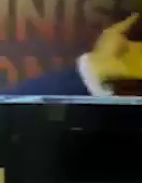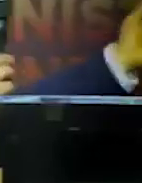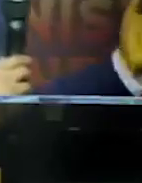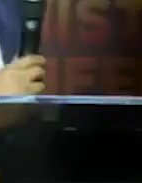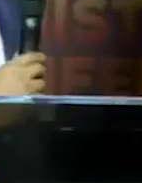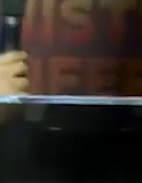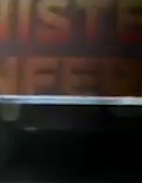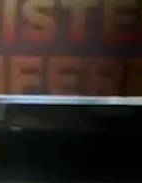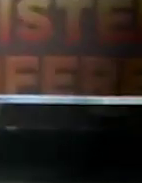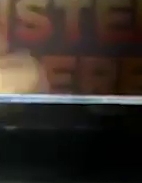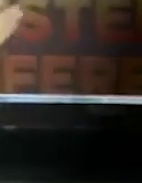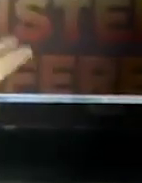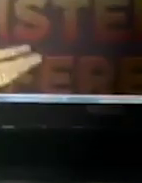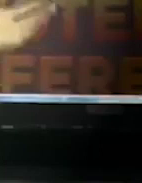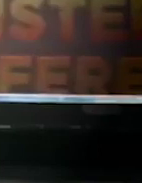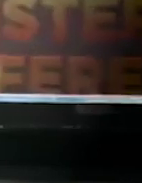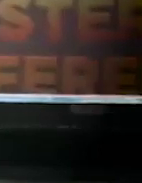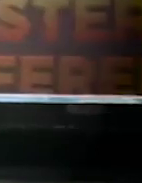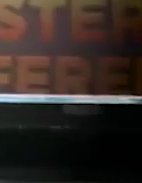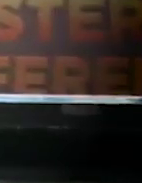know, their name,